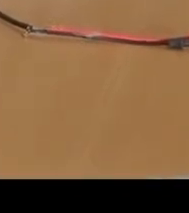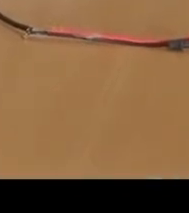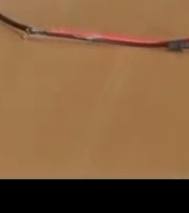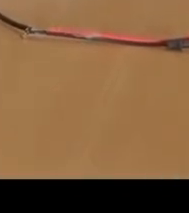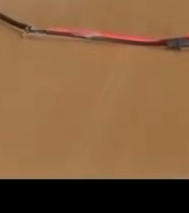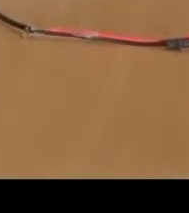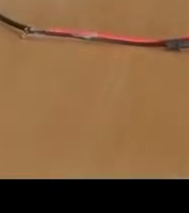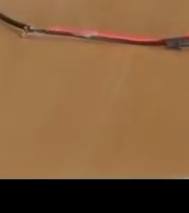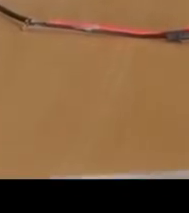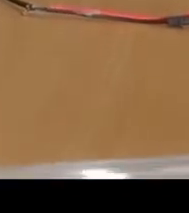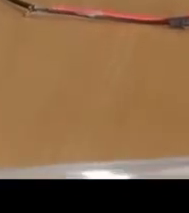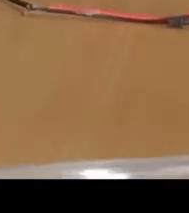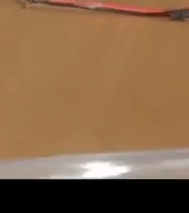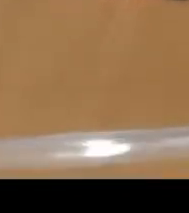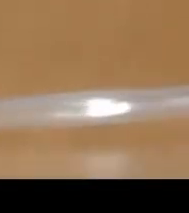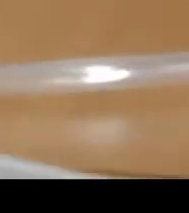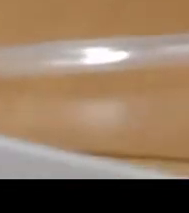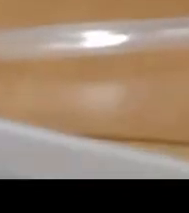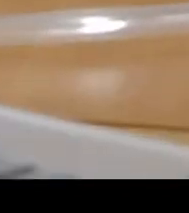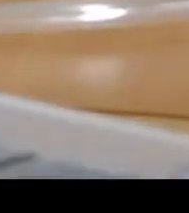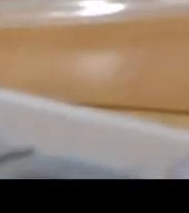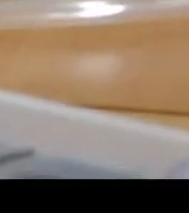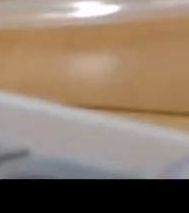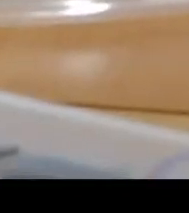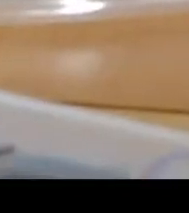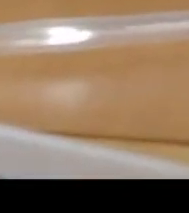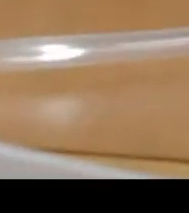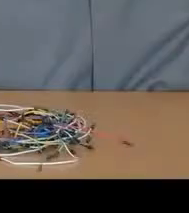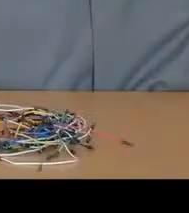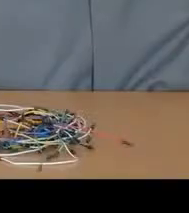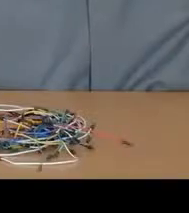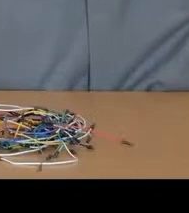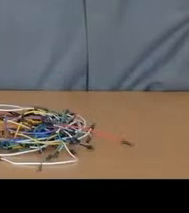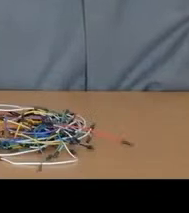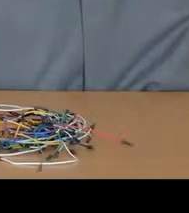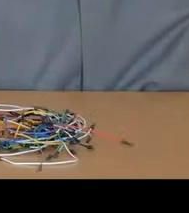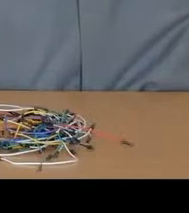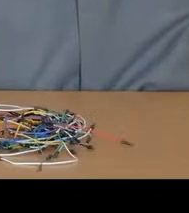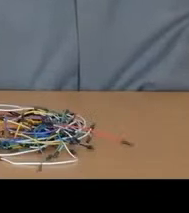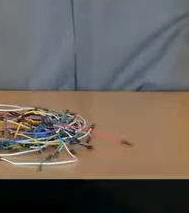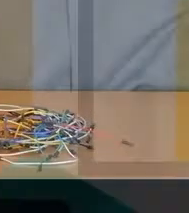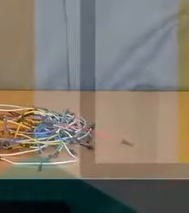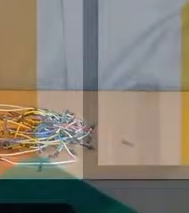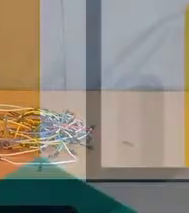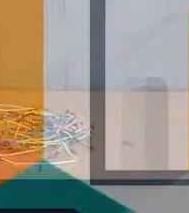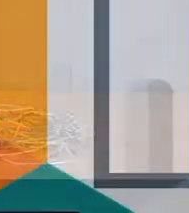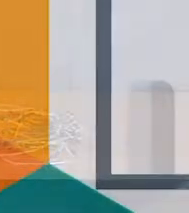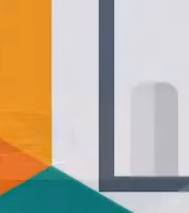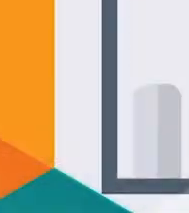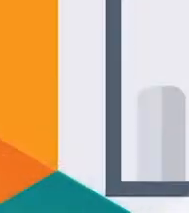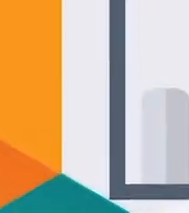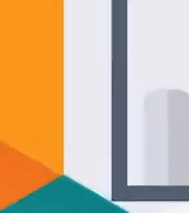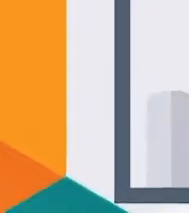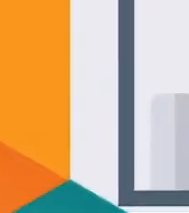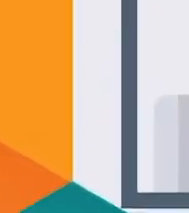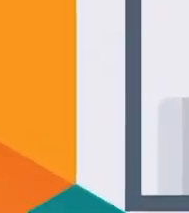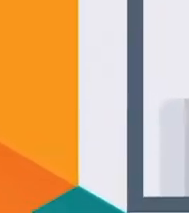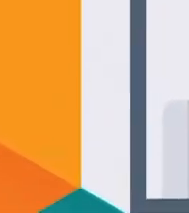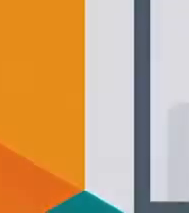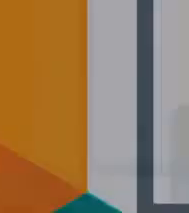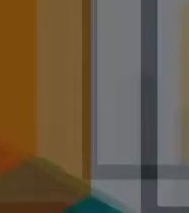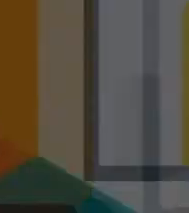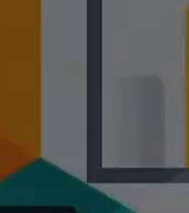with new cells which facilitated the efficient functionality of the automobile. Thank you.